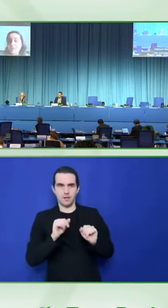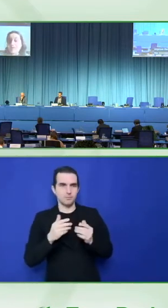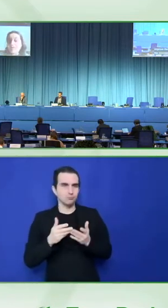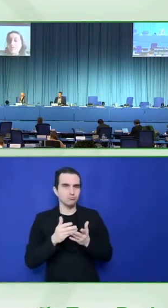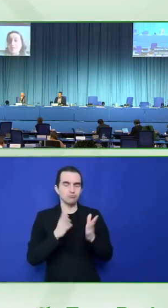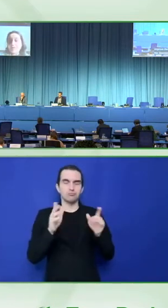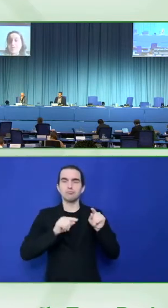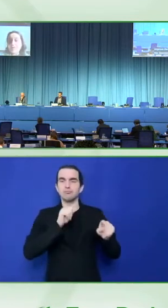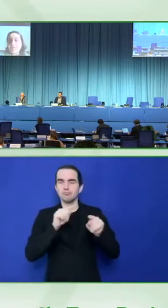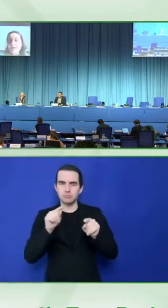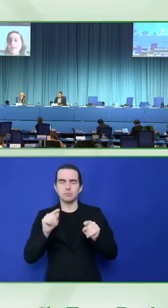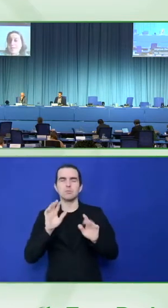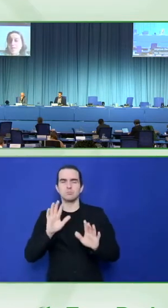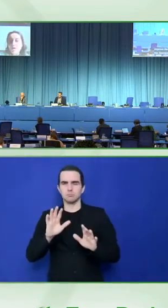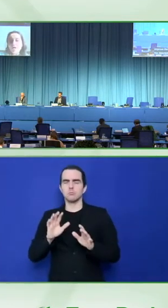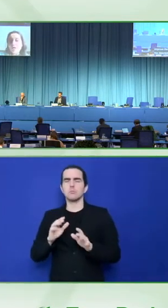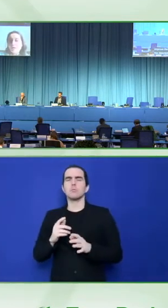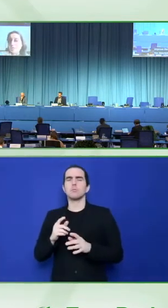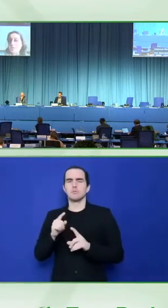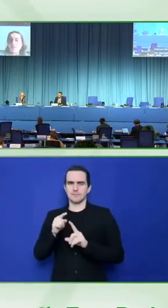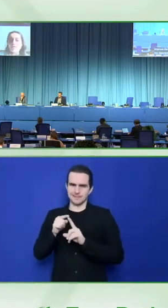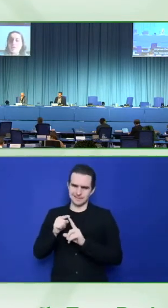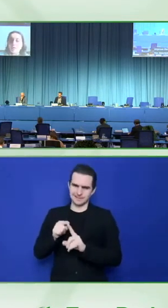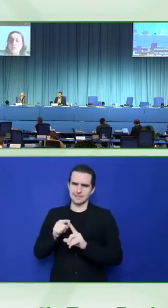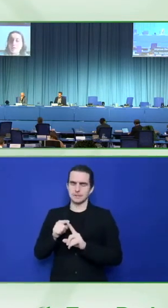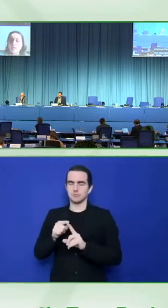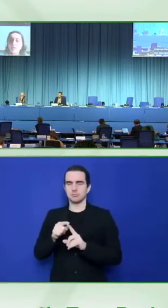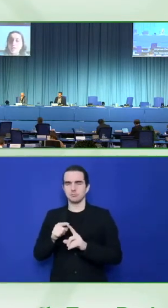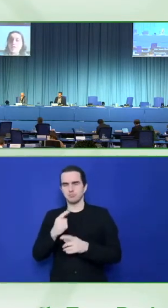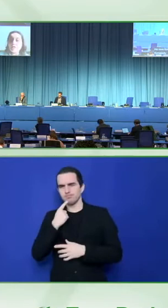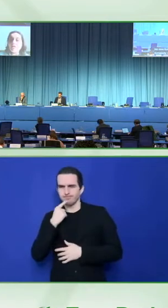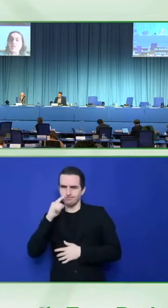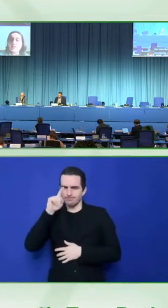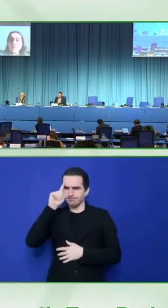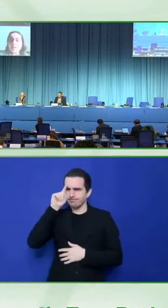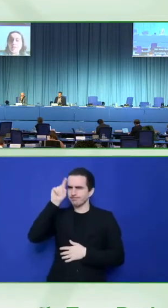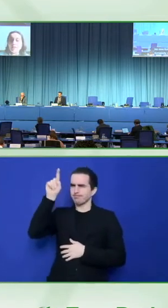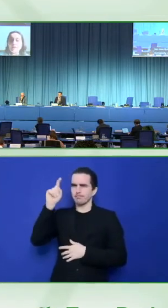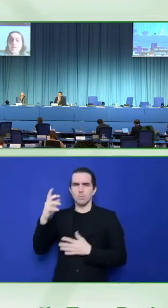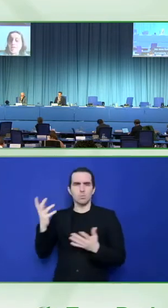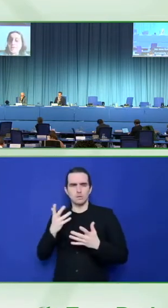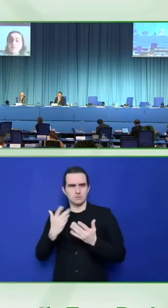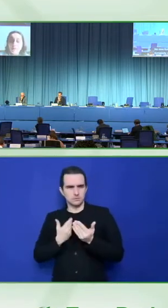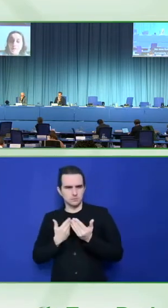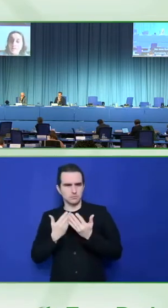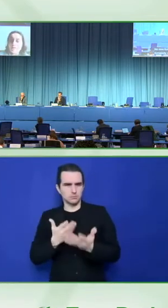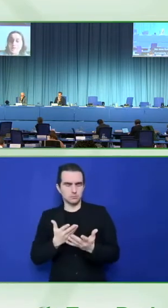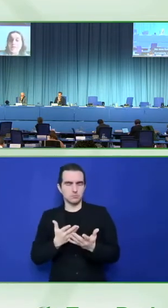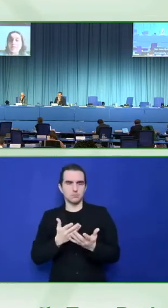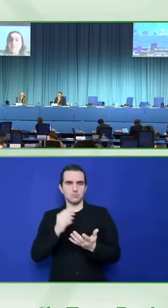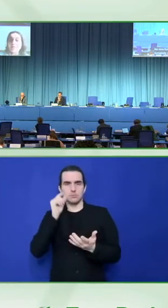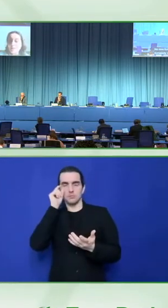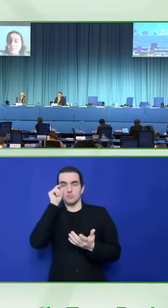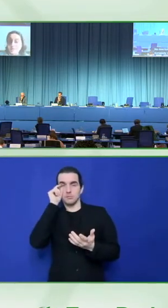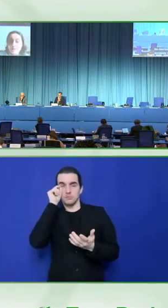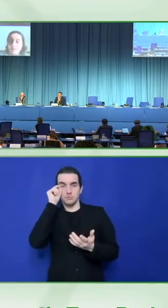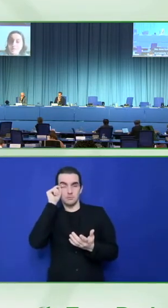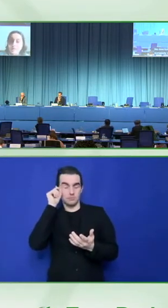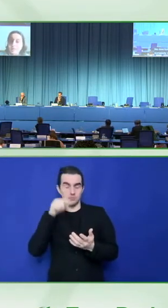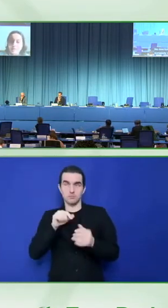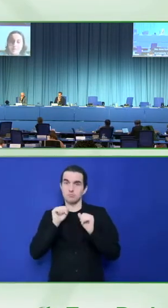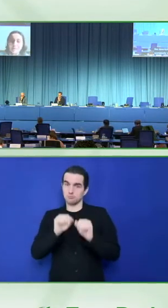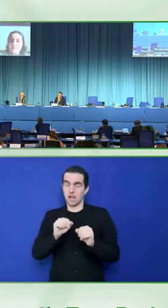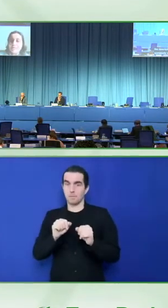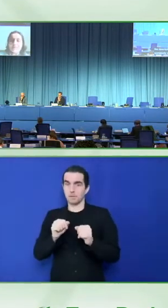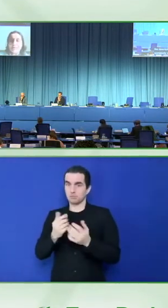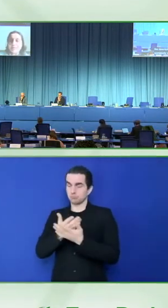now very digital linking, has a lot of potential in, you know, in trying to think of it, because almost all of us have had that moment where we were looking